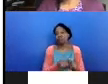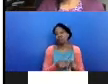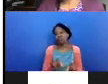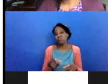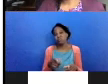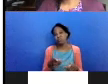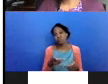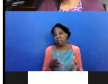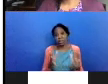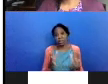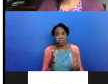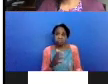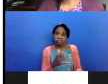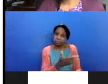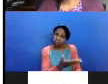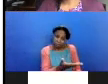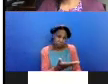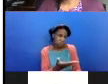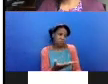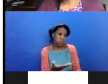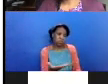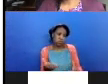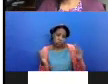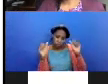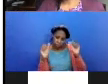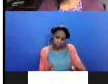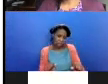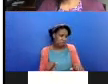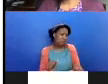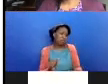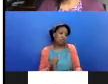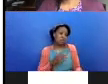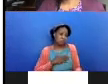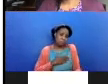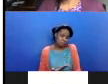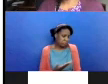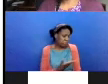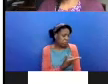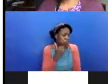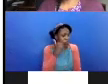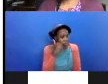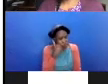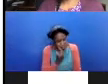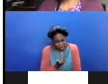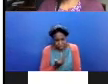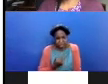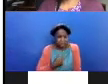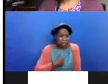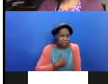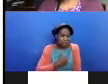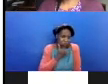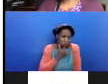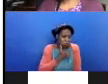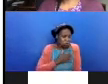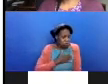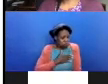they've done. That is actually okay. When what does that, I often asking men, what does that say about your